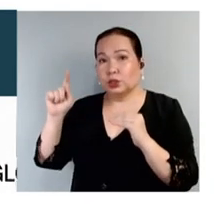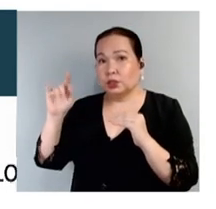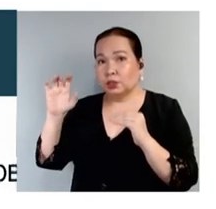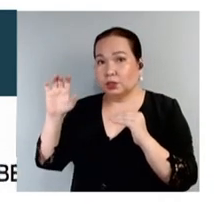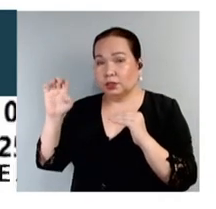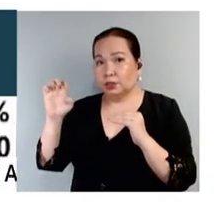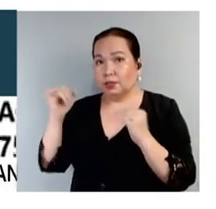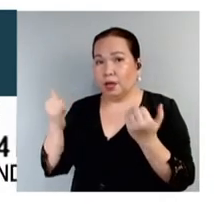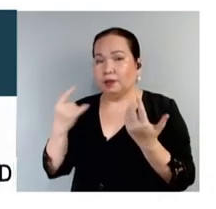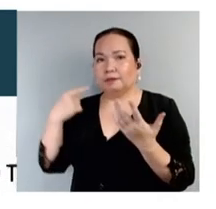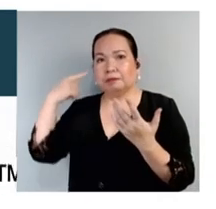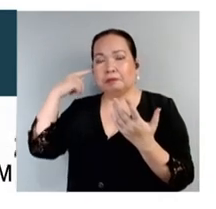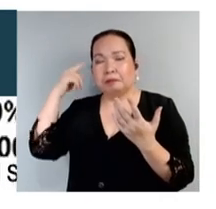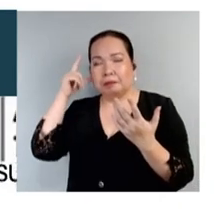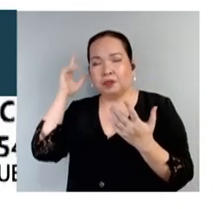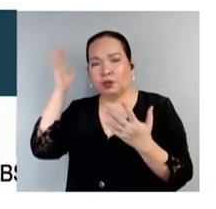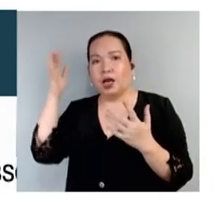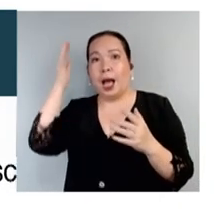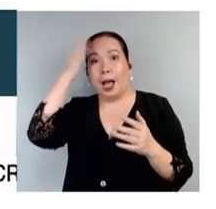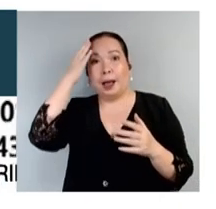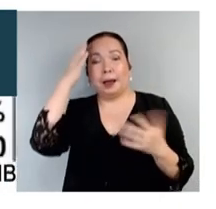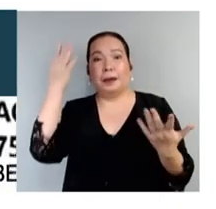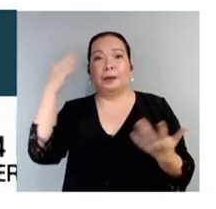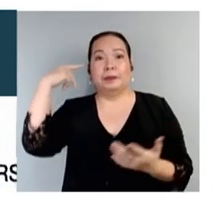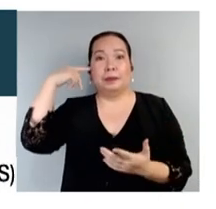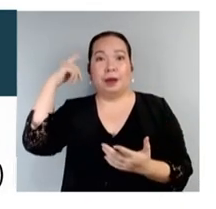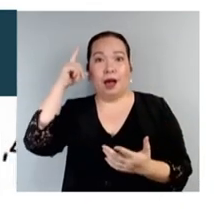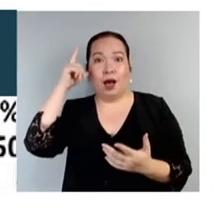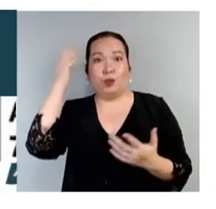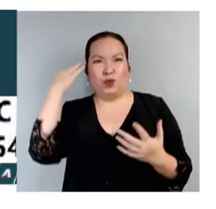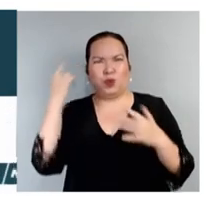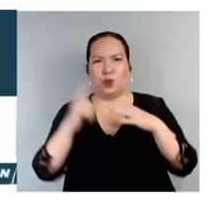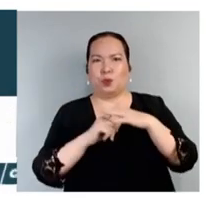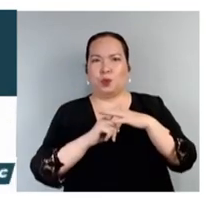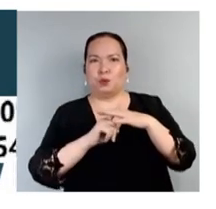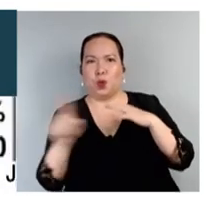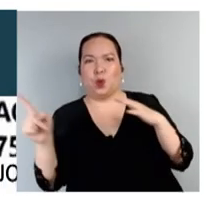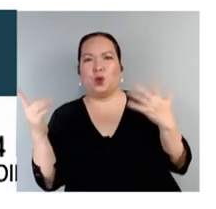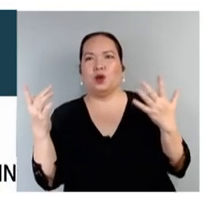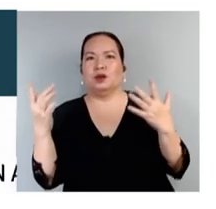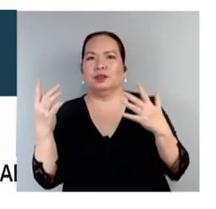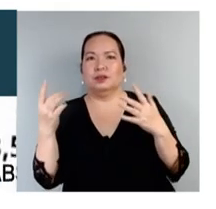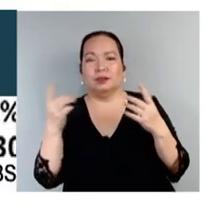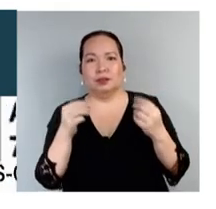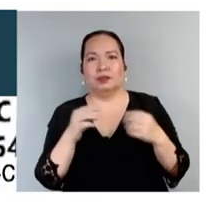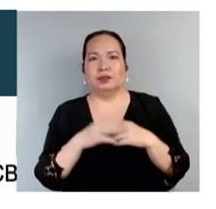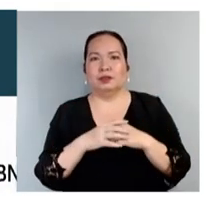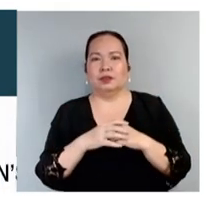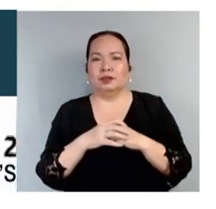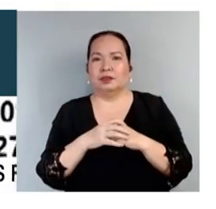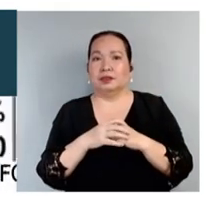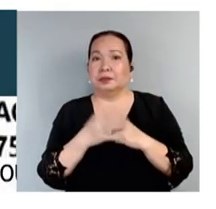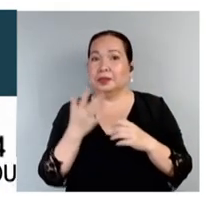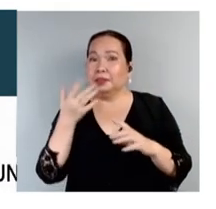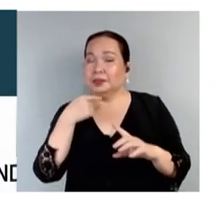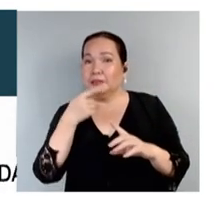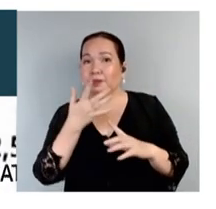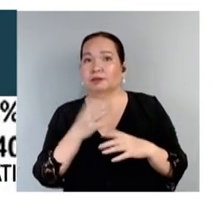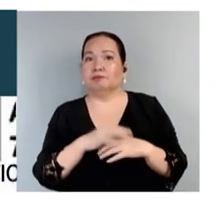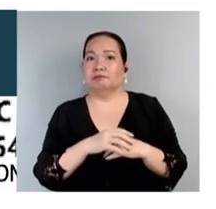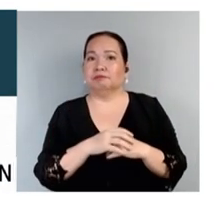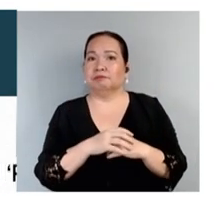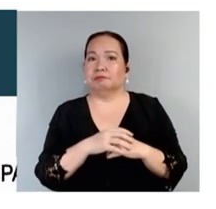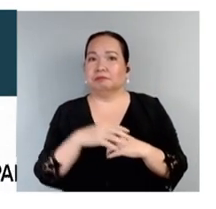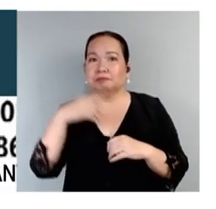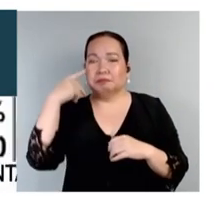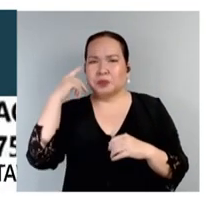He was once a fugitive from justice, although he had sound bites before that said he was